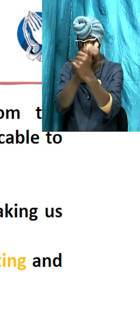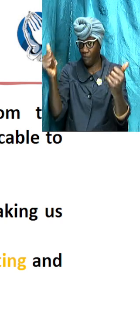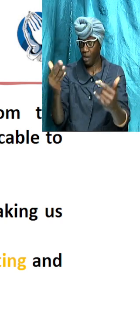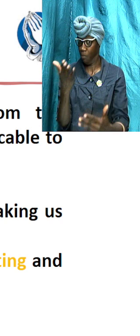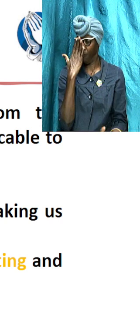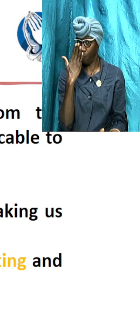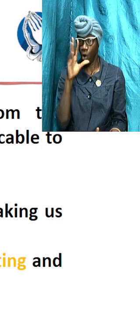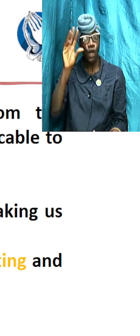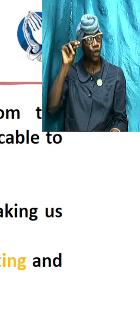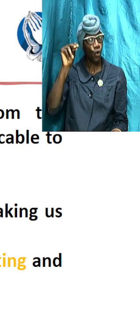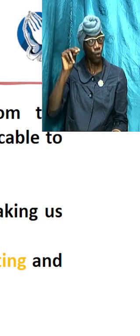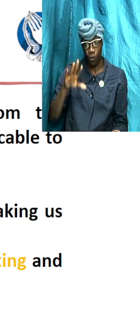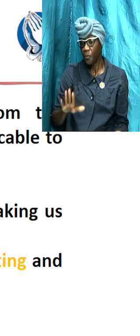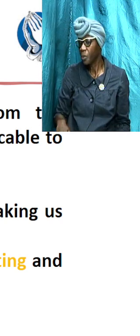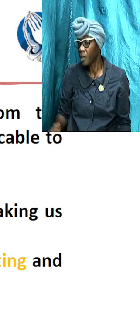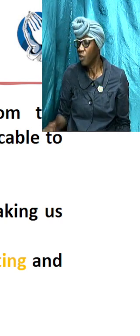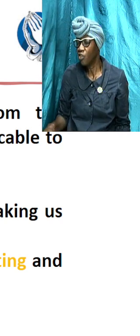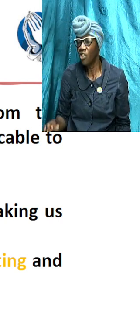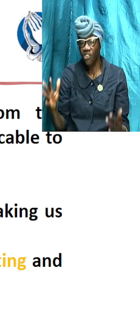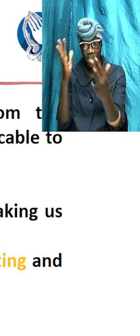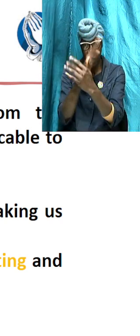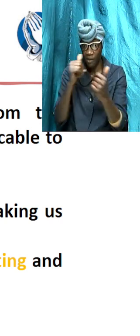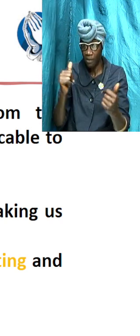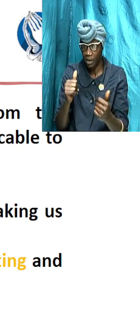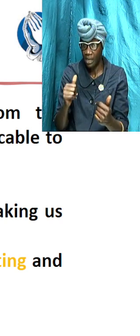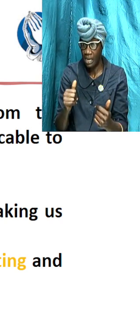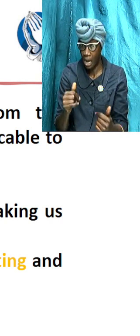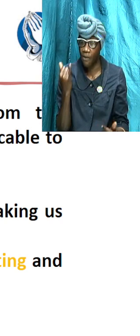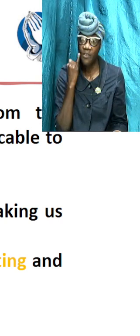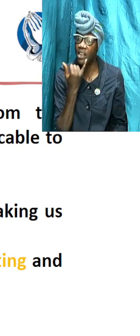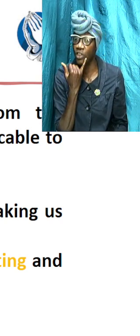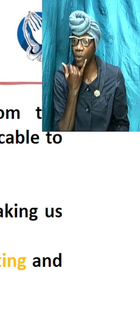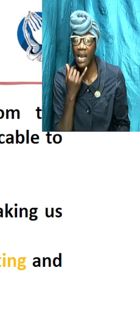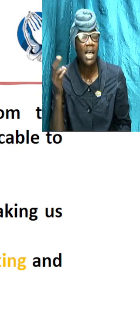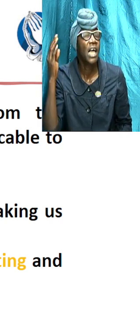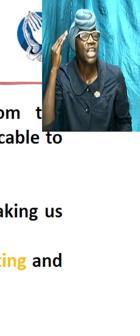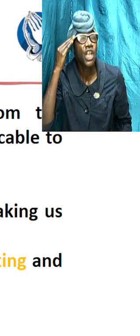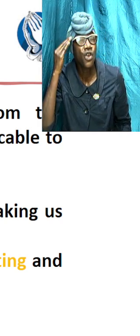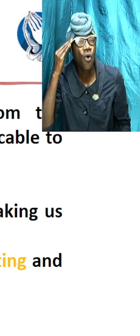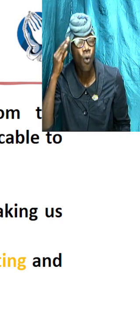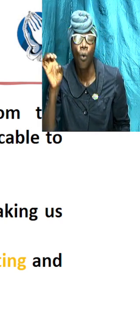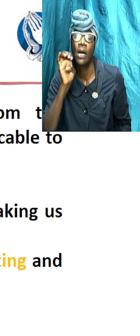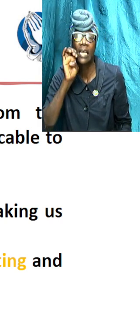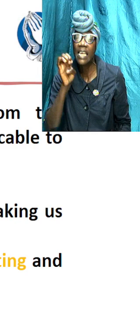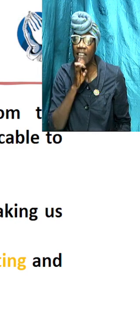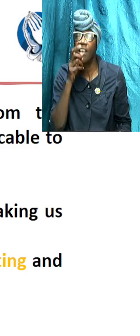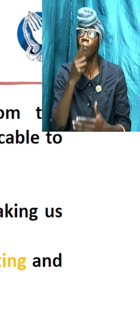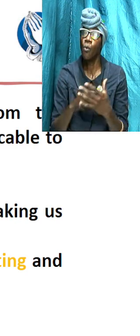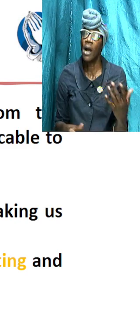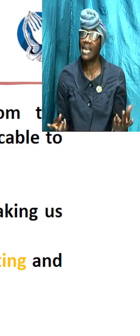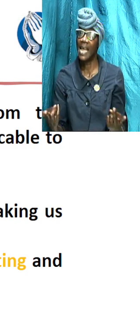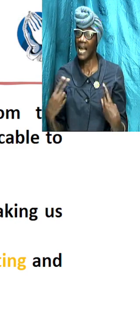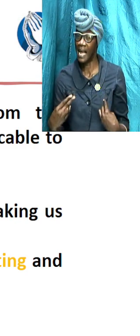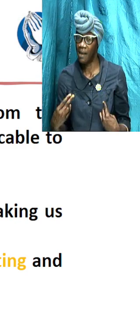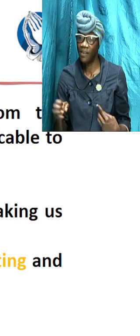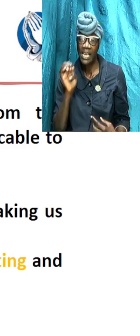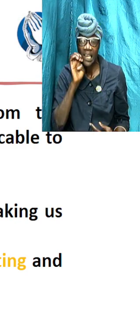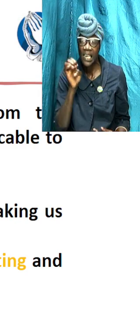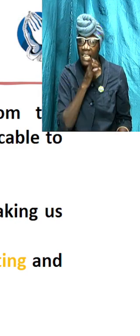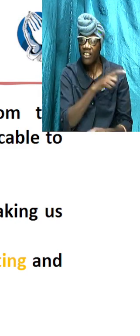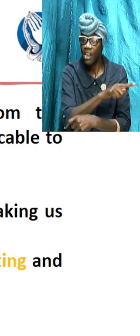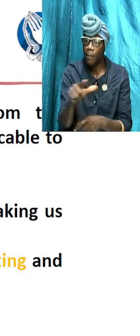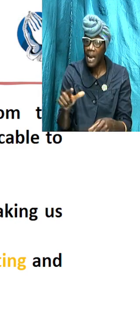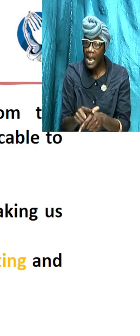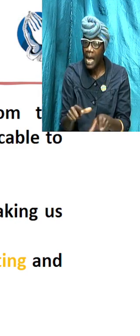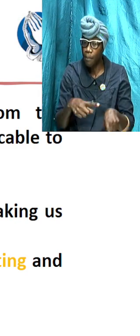like the children of Israel when they were in Egypt. They knew Egypt. Amen. They knew of what they got in Egypt's land. Amen. But God